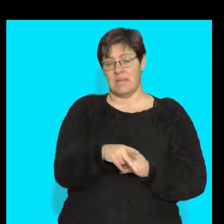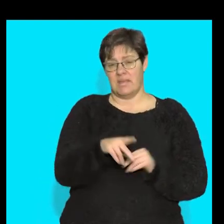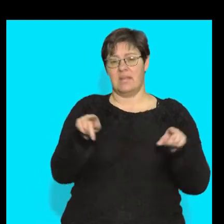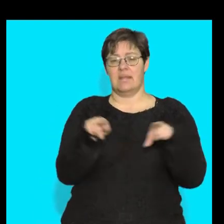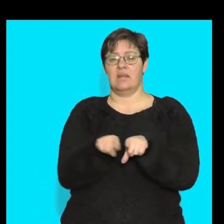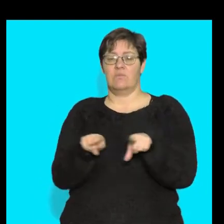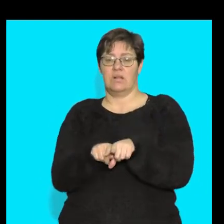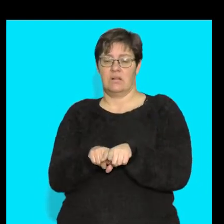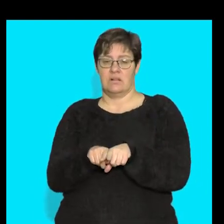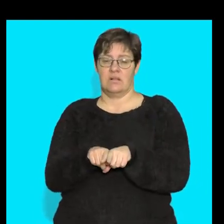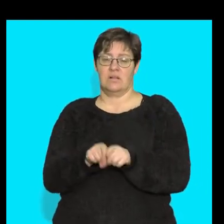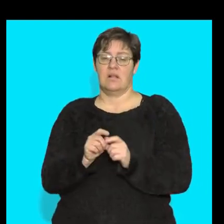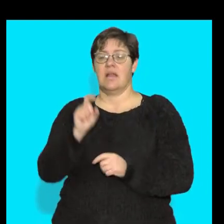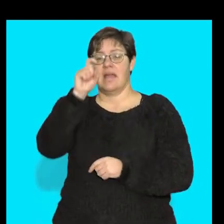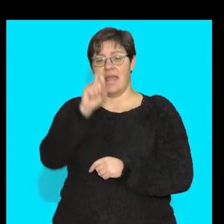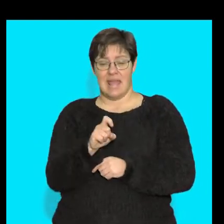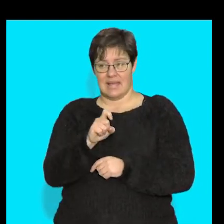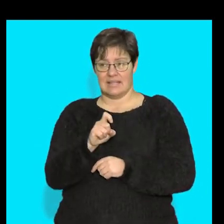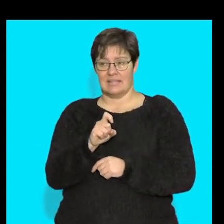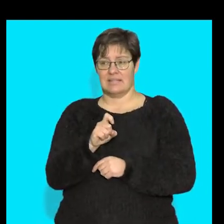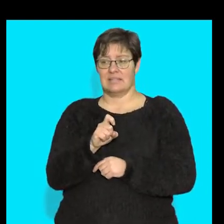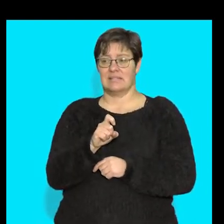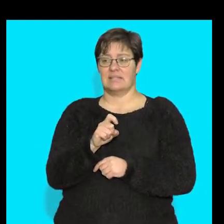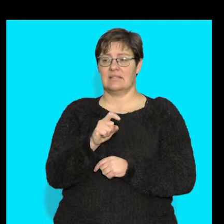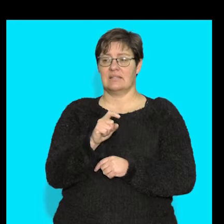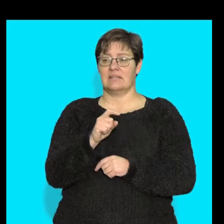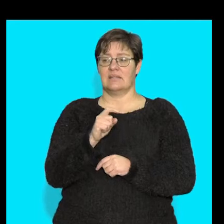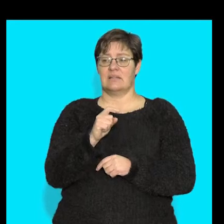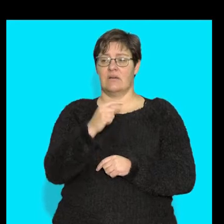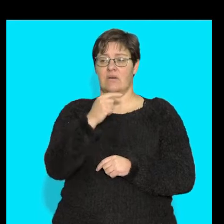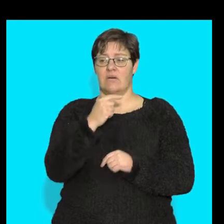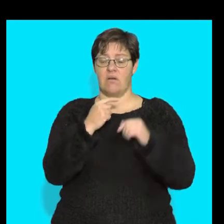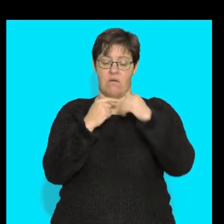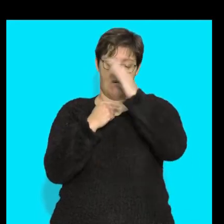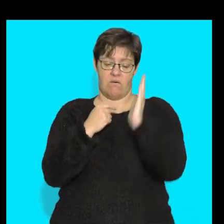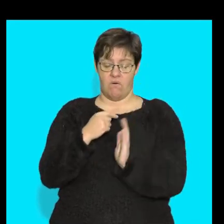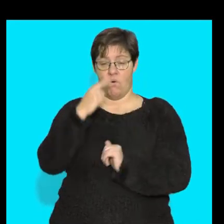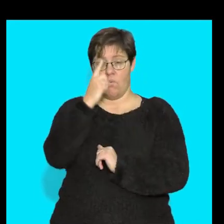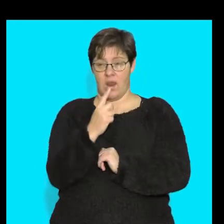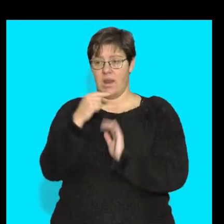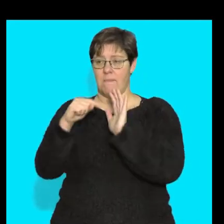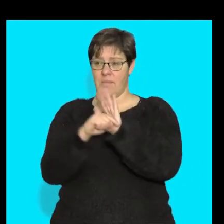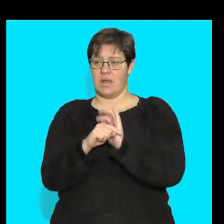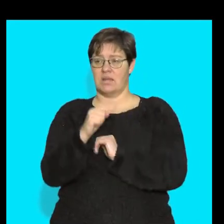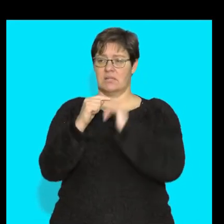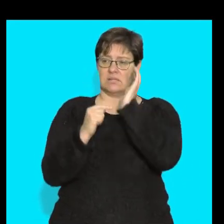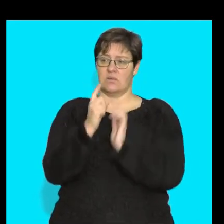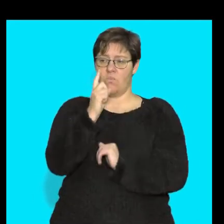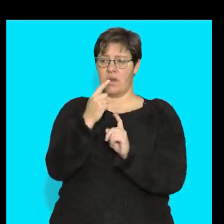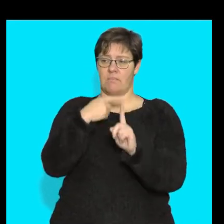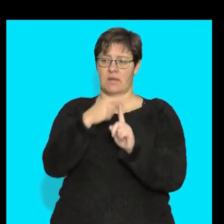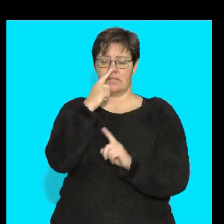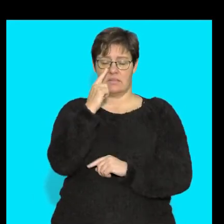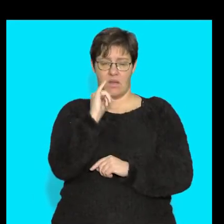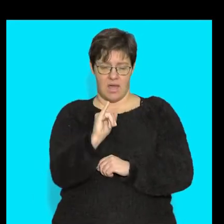P equal to x into 1 minus 1 plus I to the exponent of minus